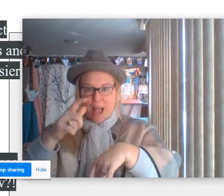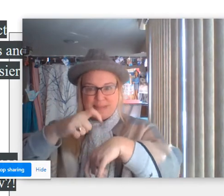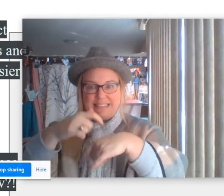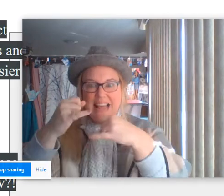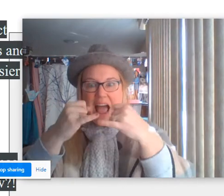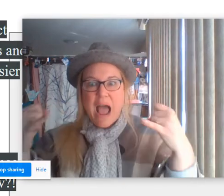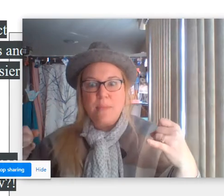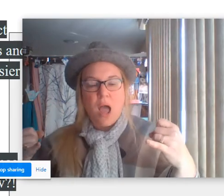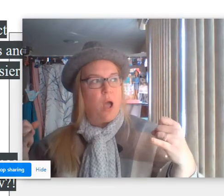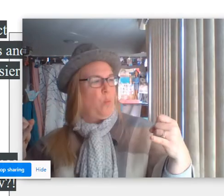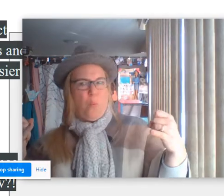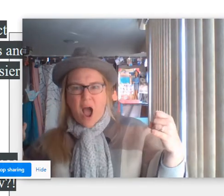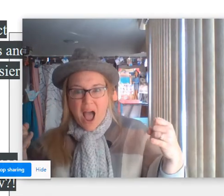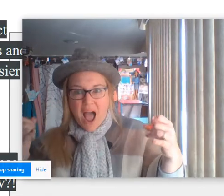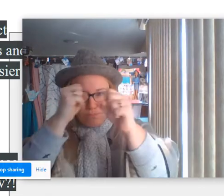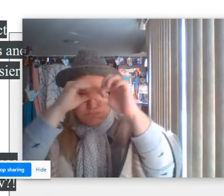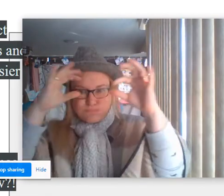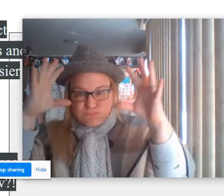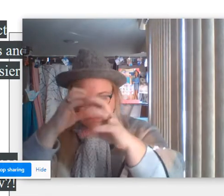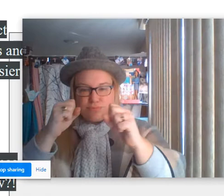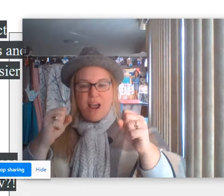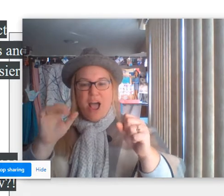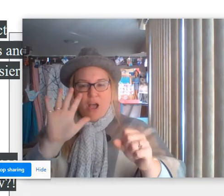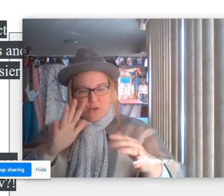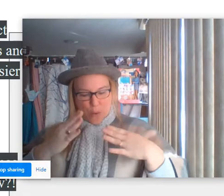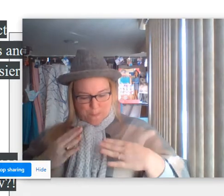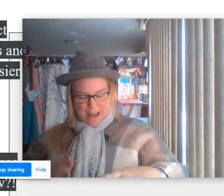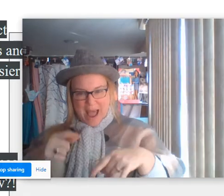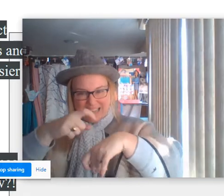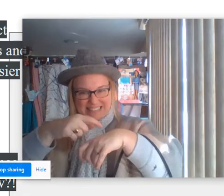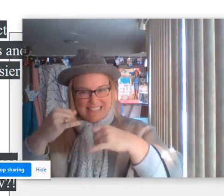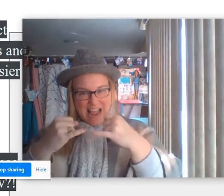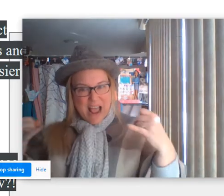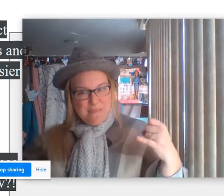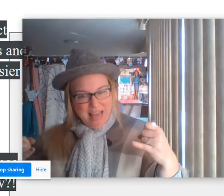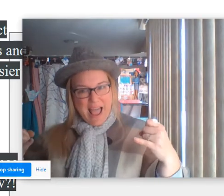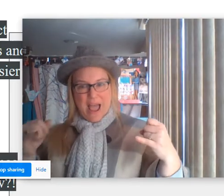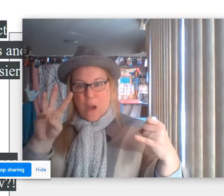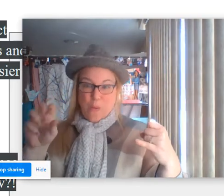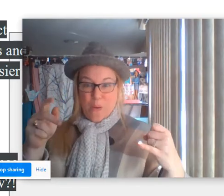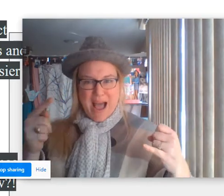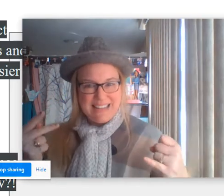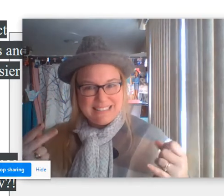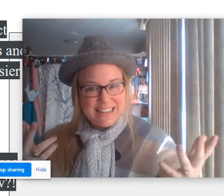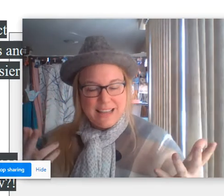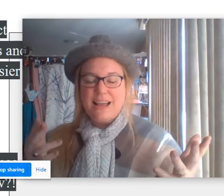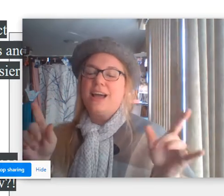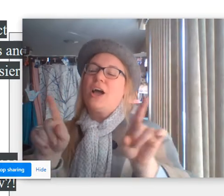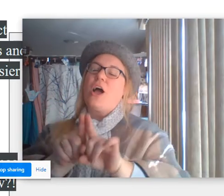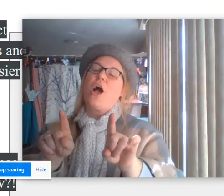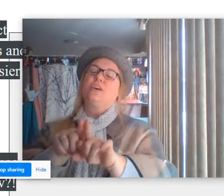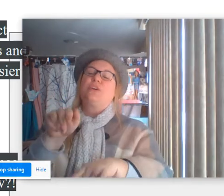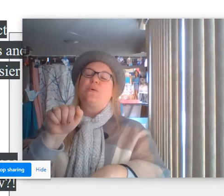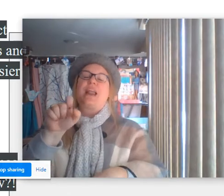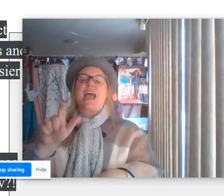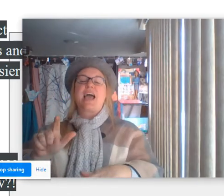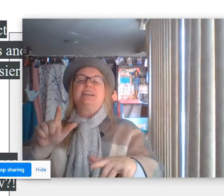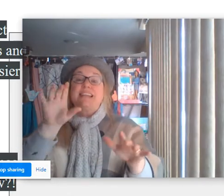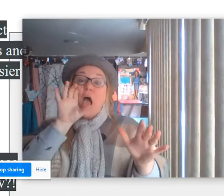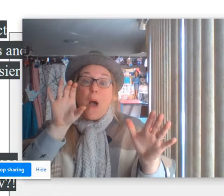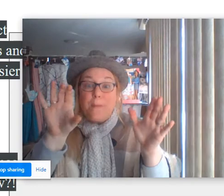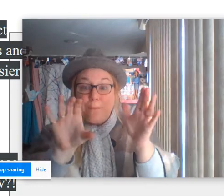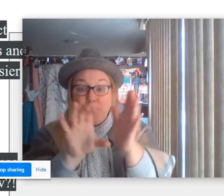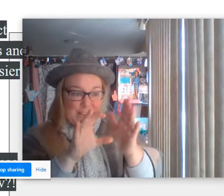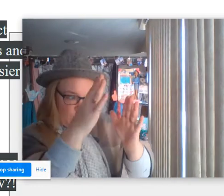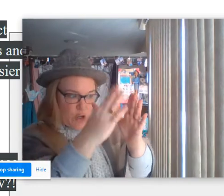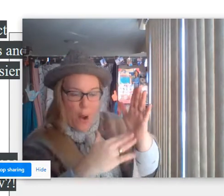mind-blowing. Your body's a timeline? What? All right, so in ASL, you also are painting a picture with your body.